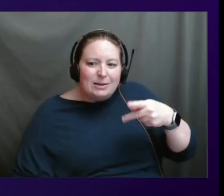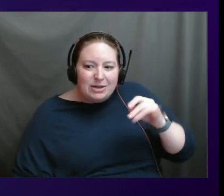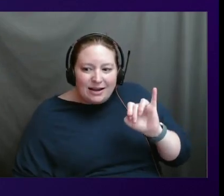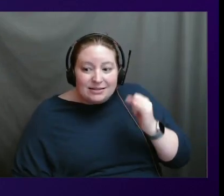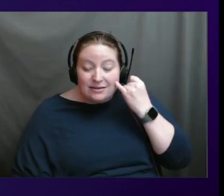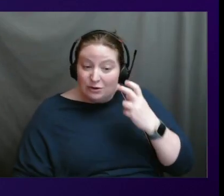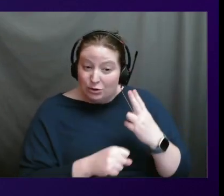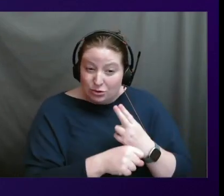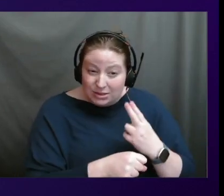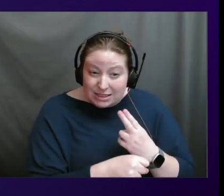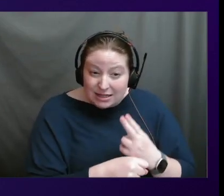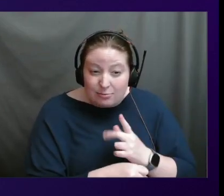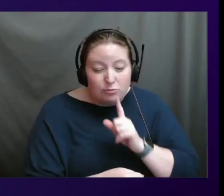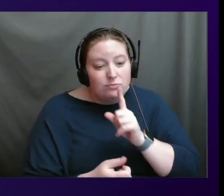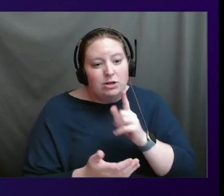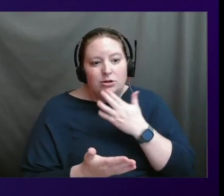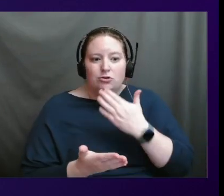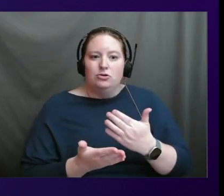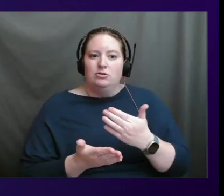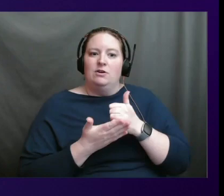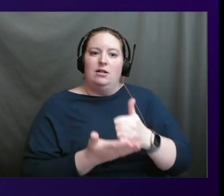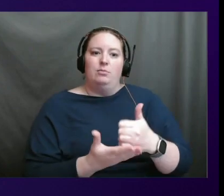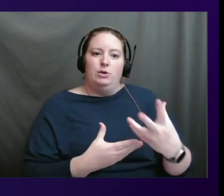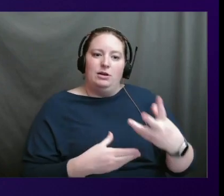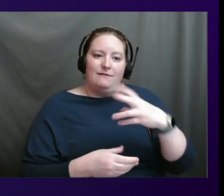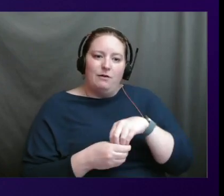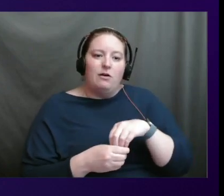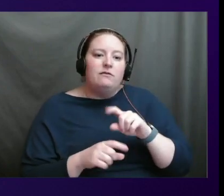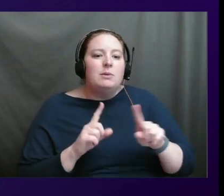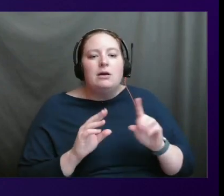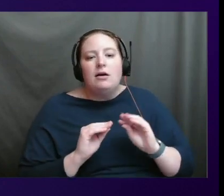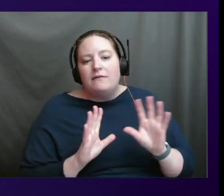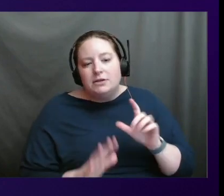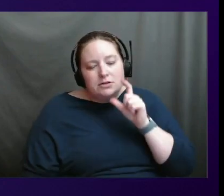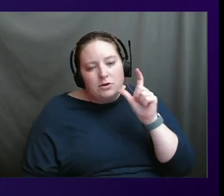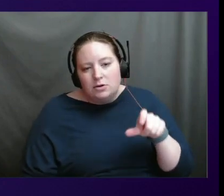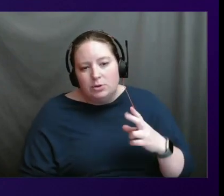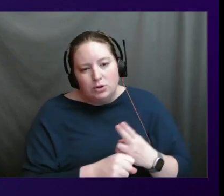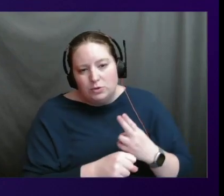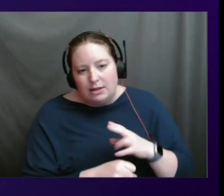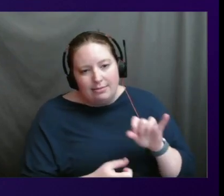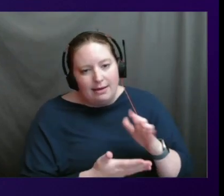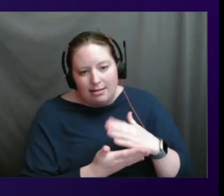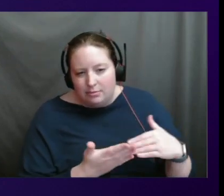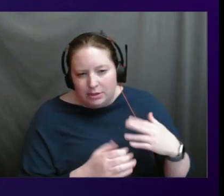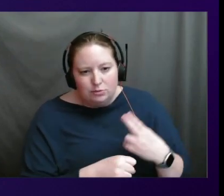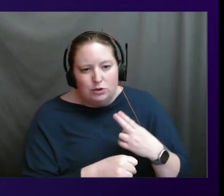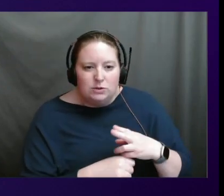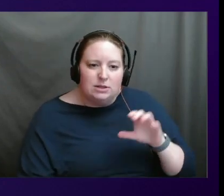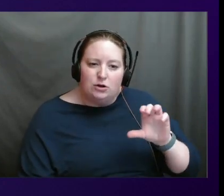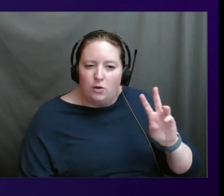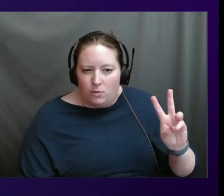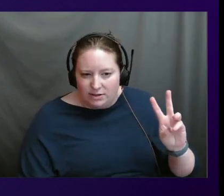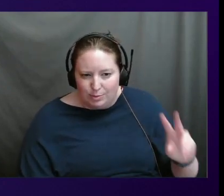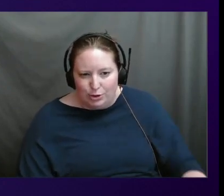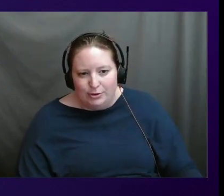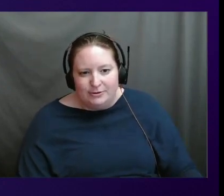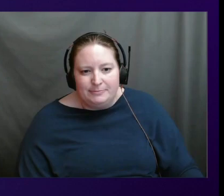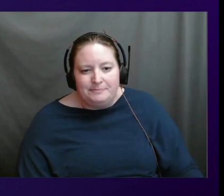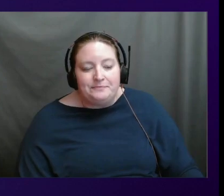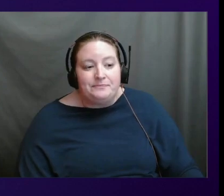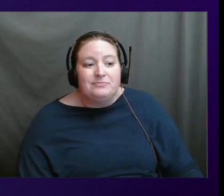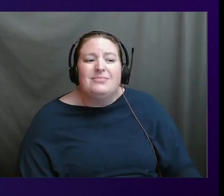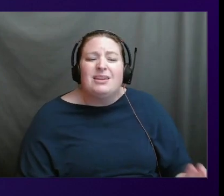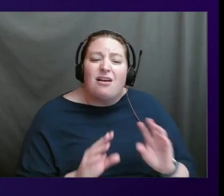really good way of getting involved with that. But obviously, you don't need to be using that element to be using Code Whisperer, if that makes sense. But yeah, obviously,